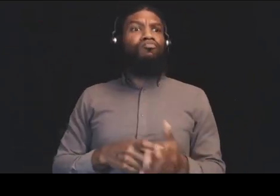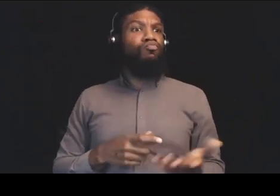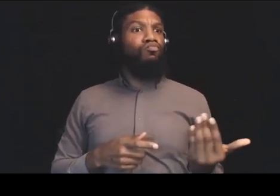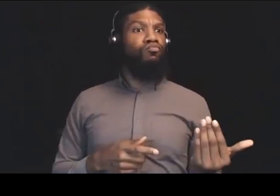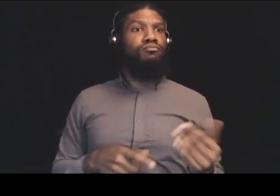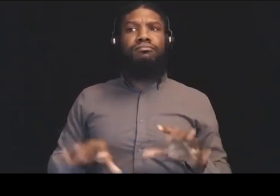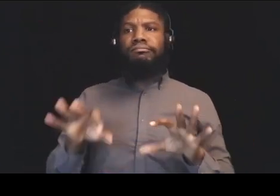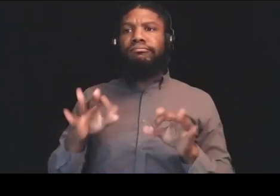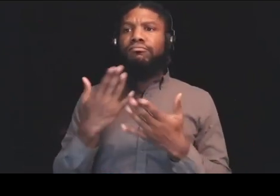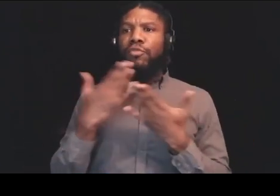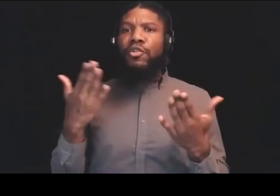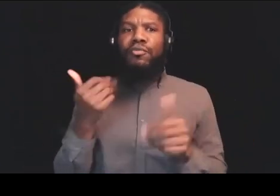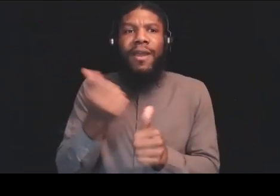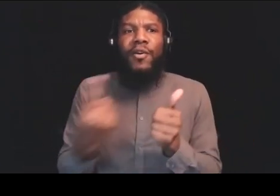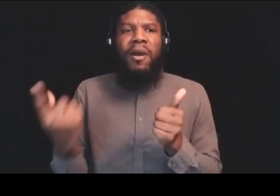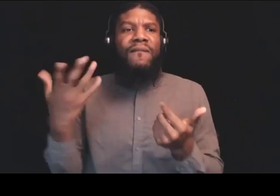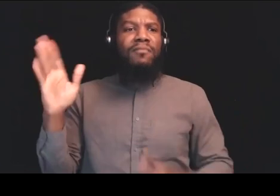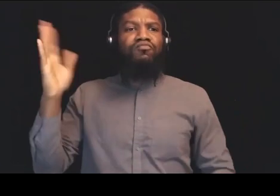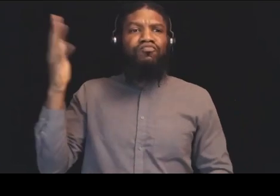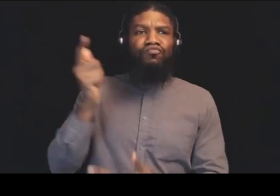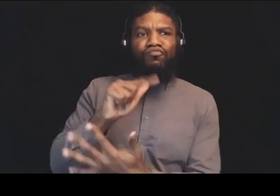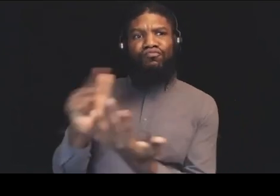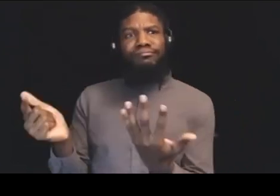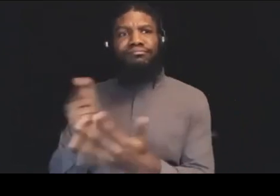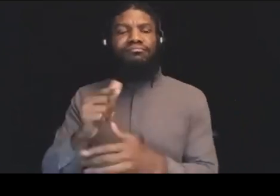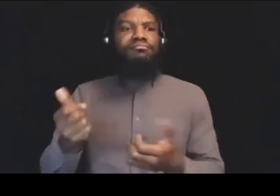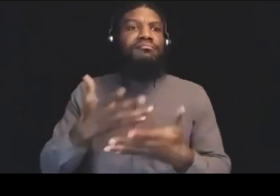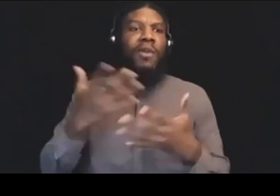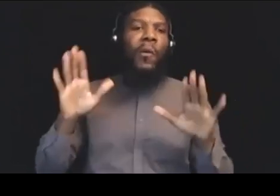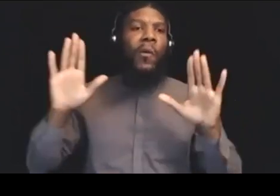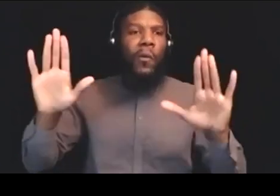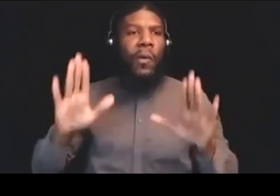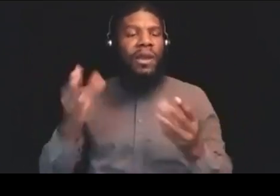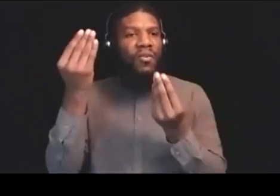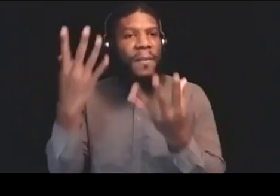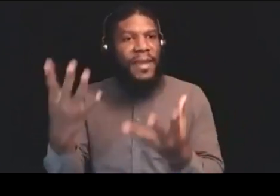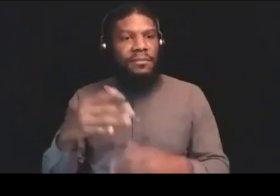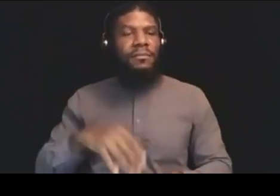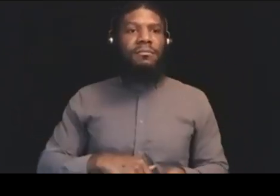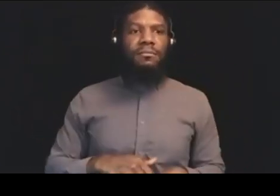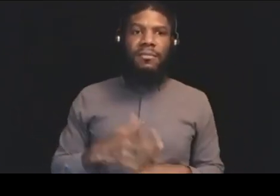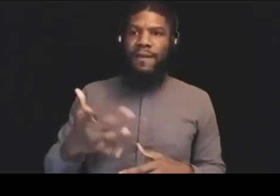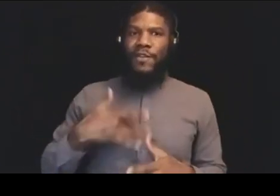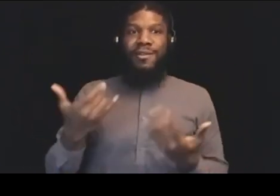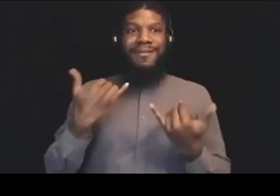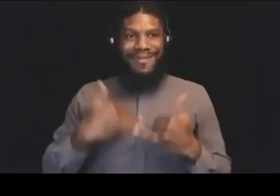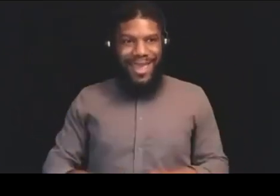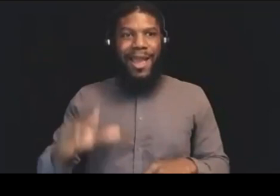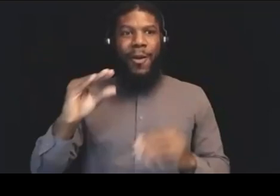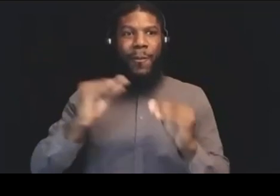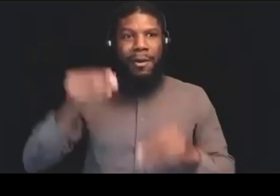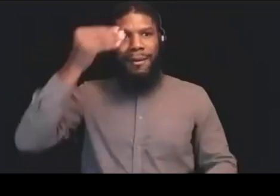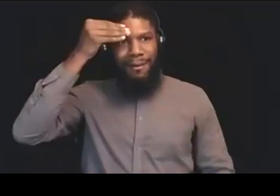thank everyone who spoke today. This was a lot of great information. And I feel like I know a lot more about how the